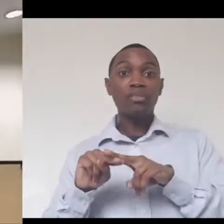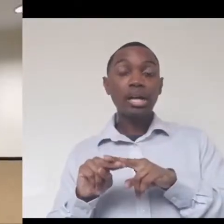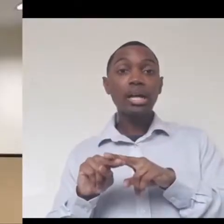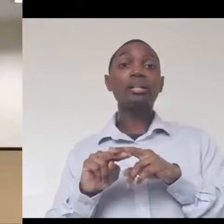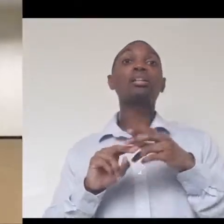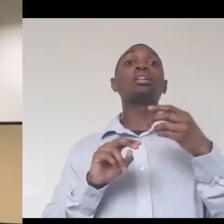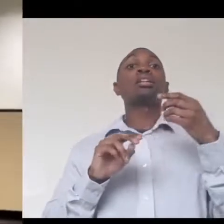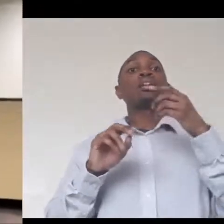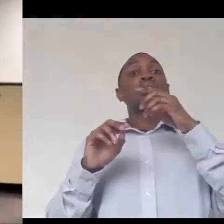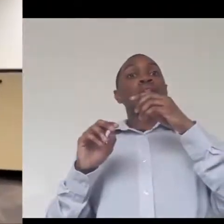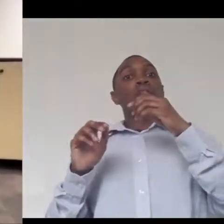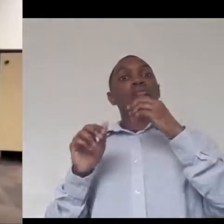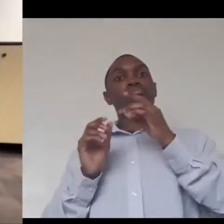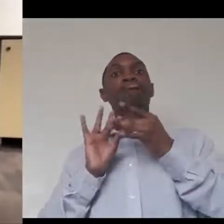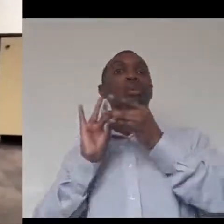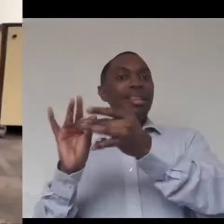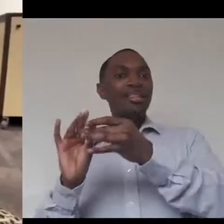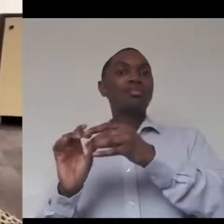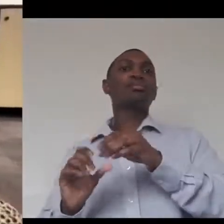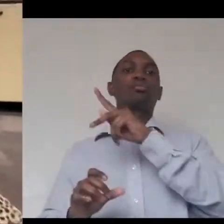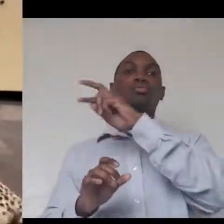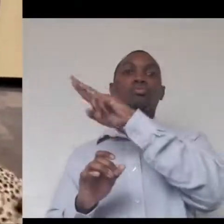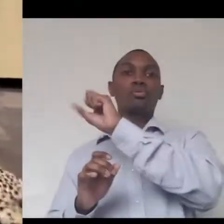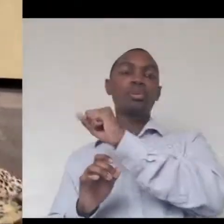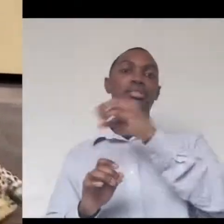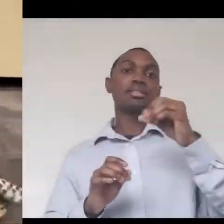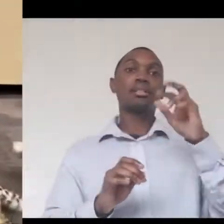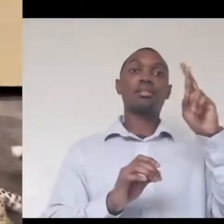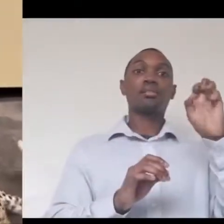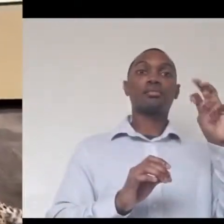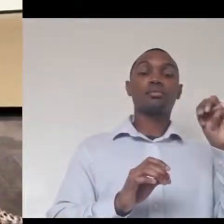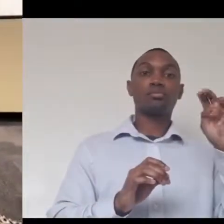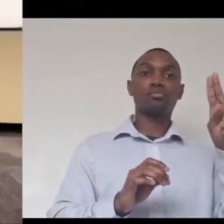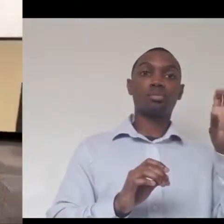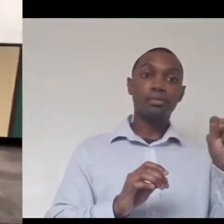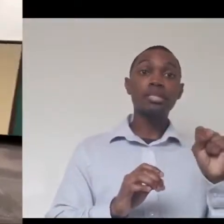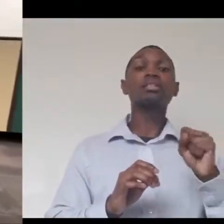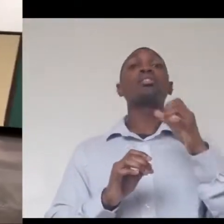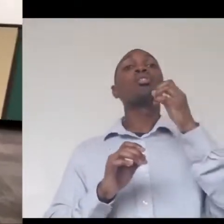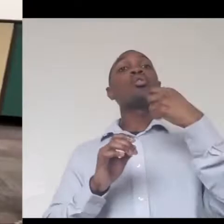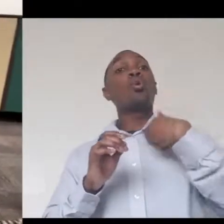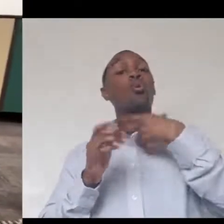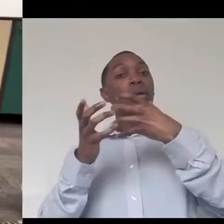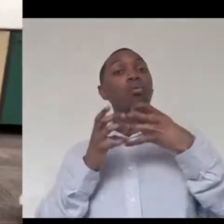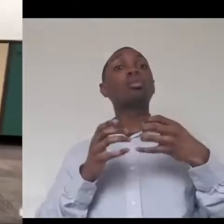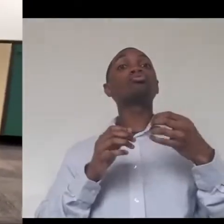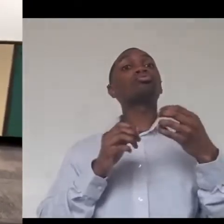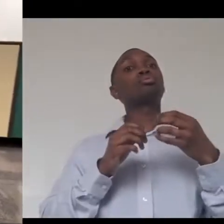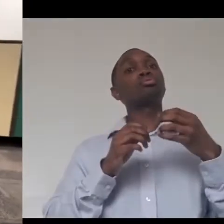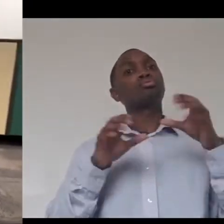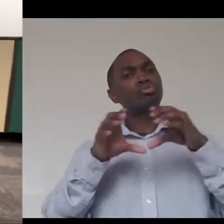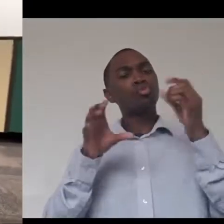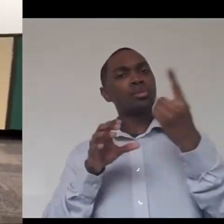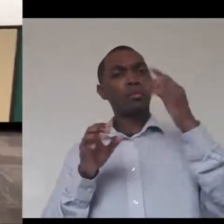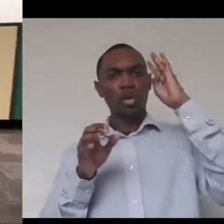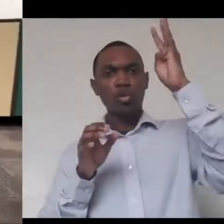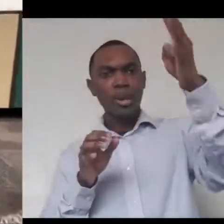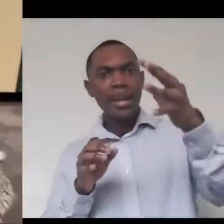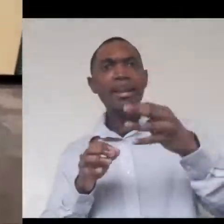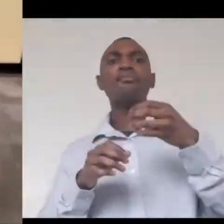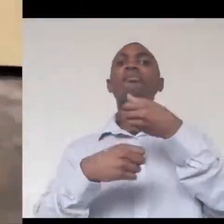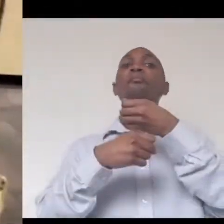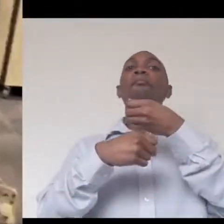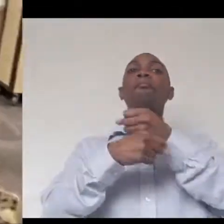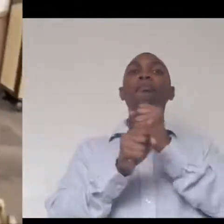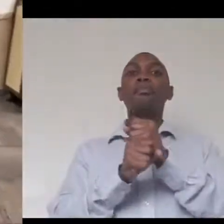Remus. We want you guys to get creative and use recycled materials to make your own Kris and Remus. So